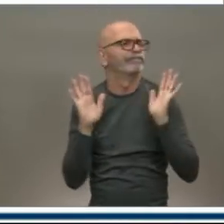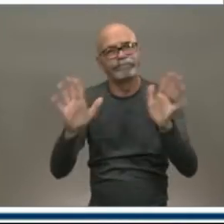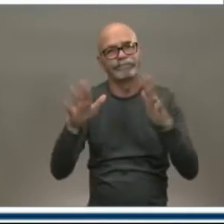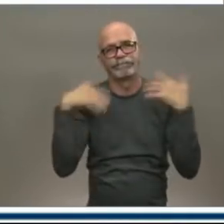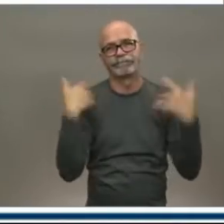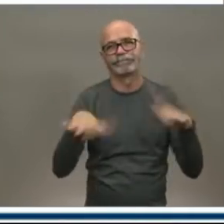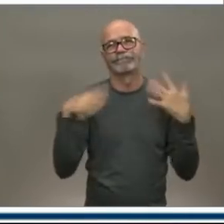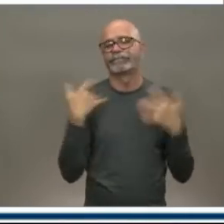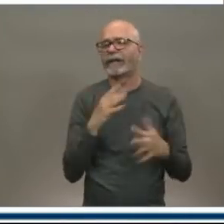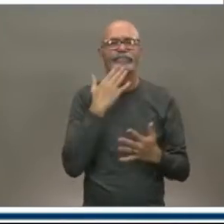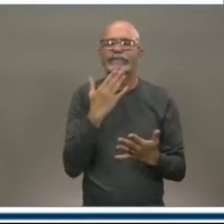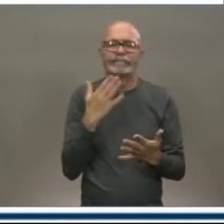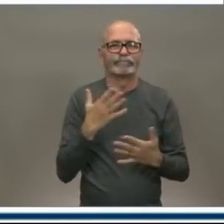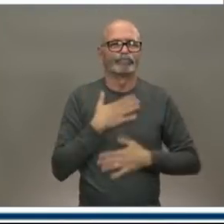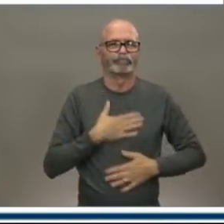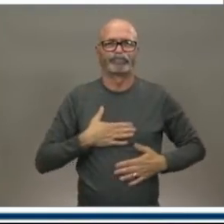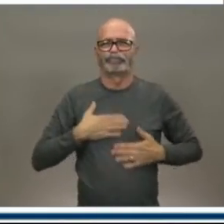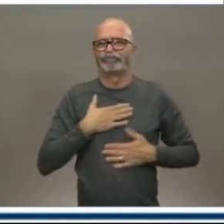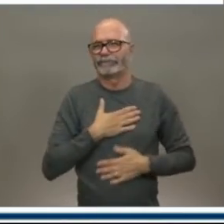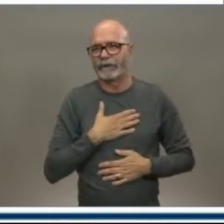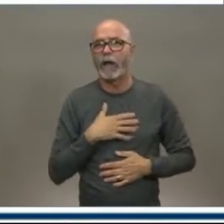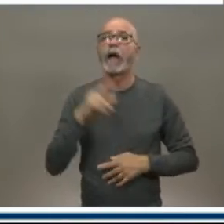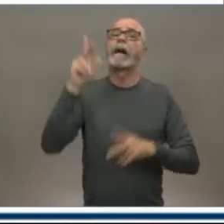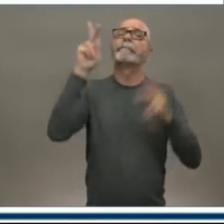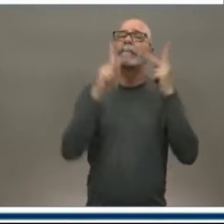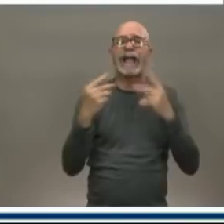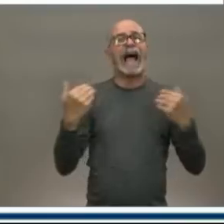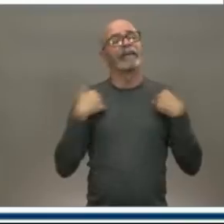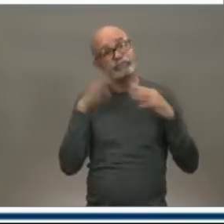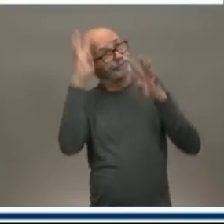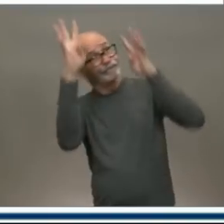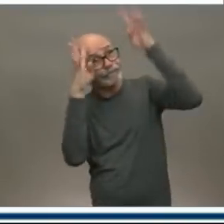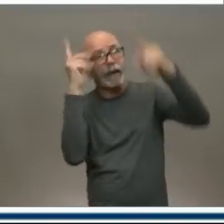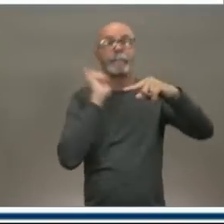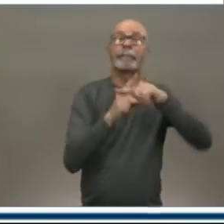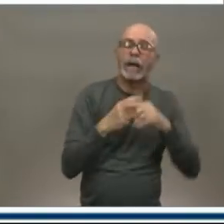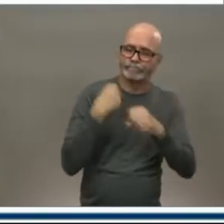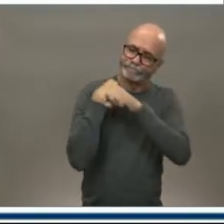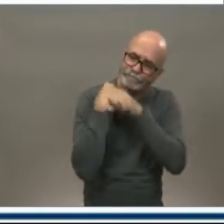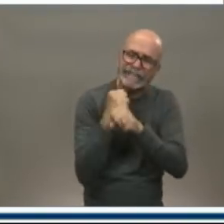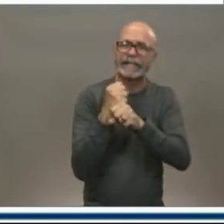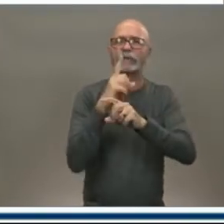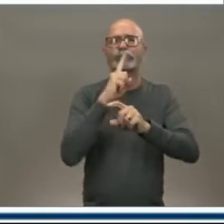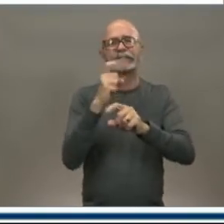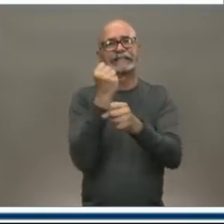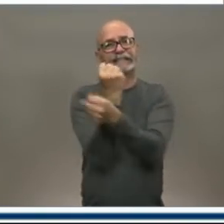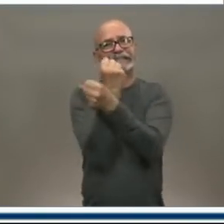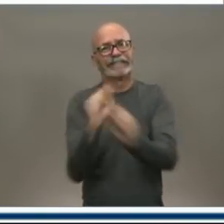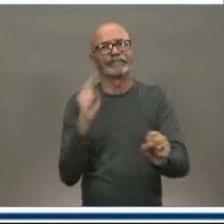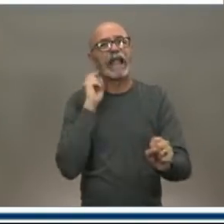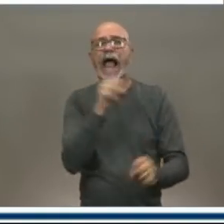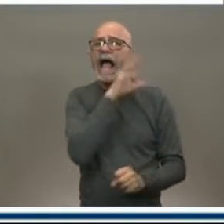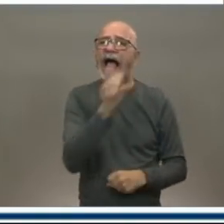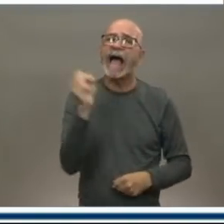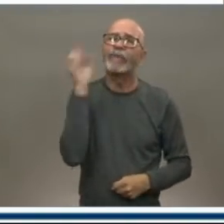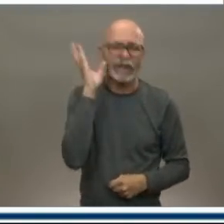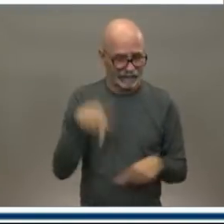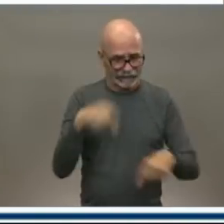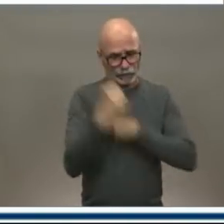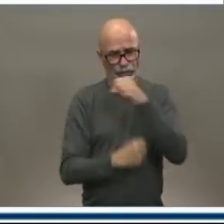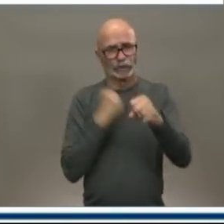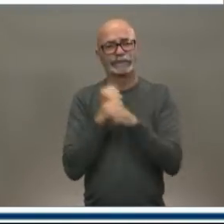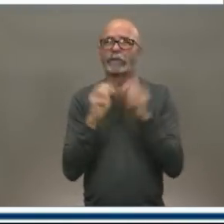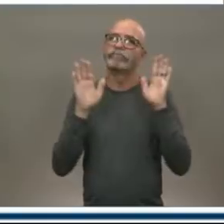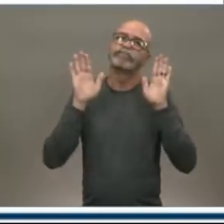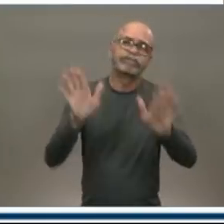thank everyone who took that extra time and effort to make Halloween special for kids this year, and to all the kids and families who took their